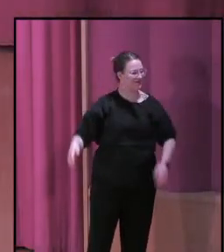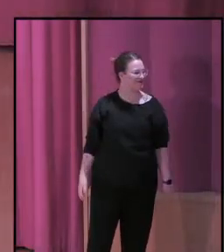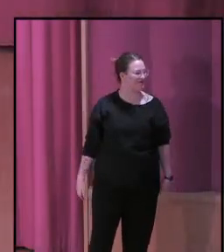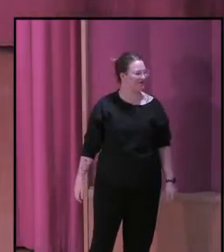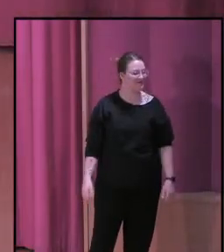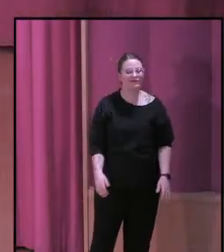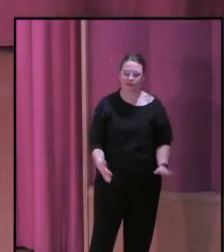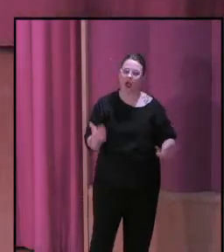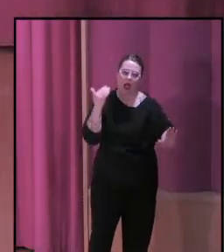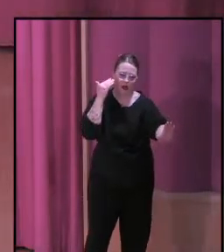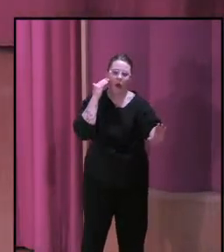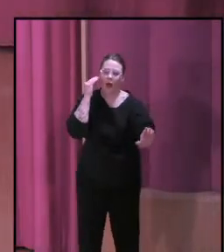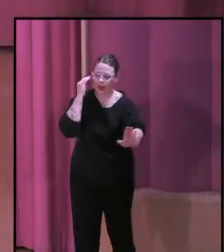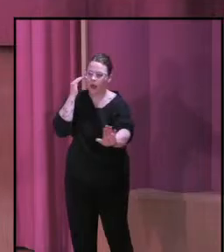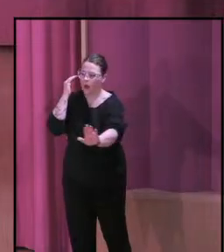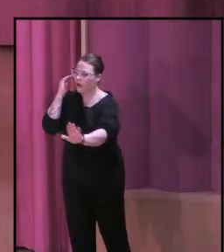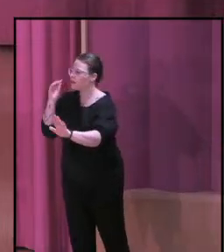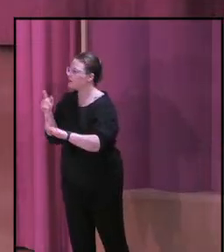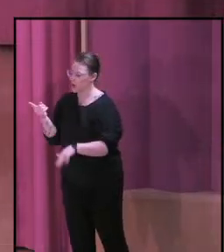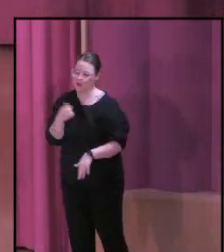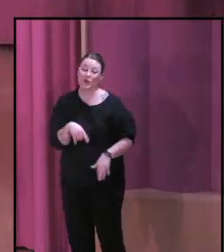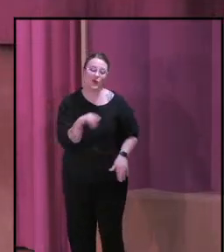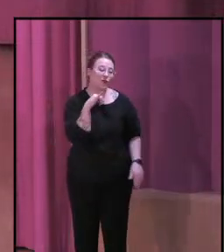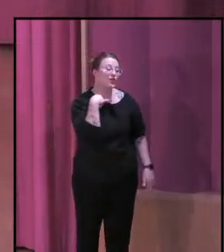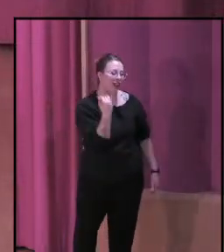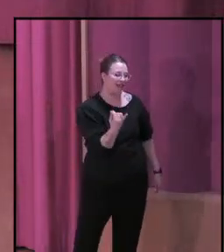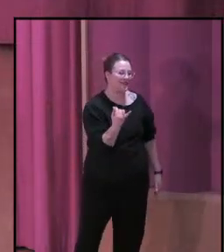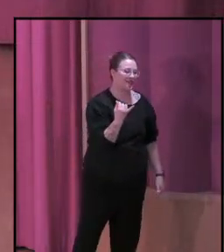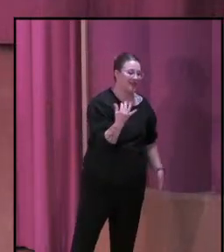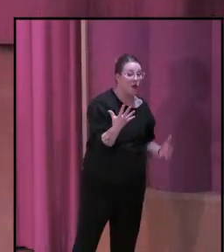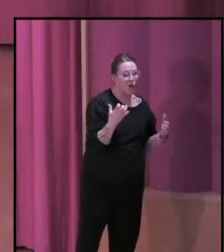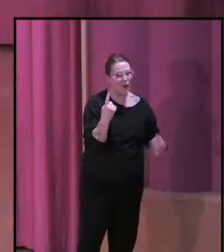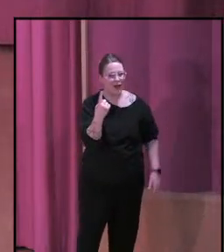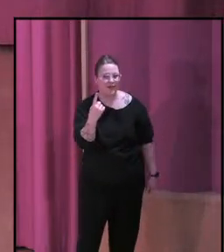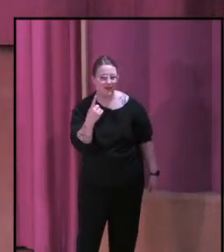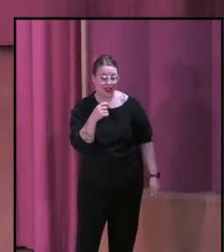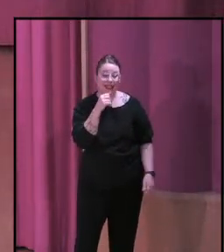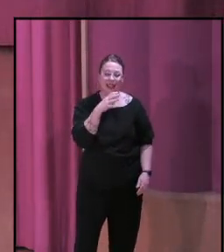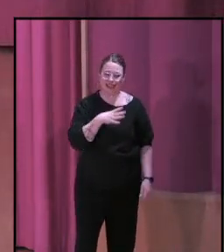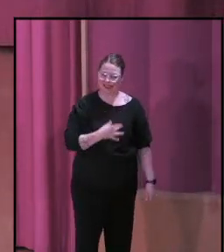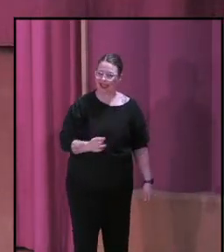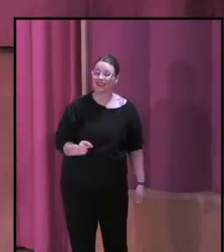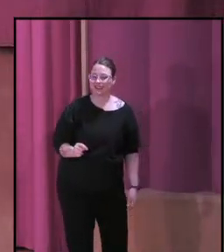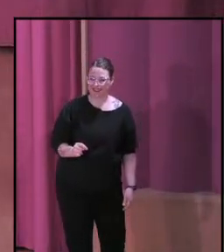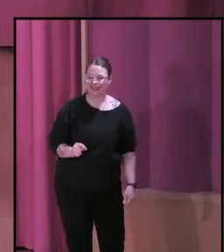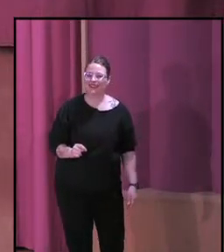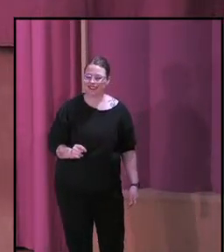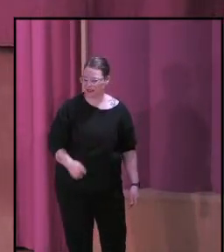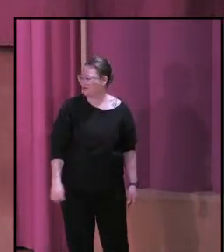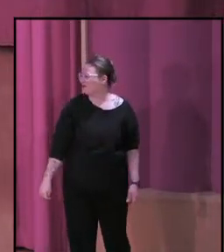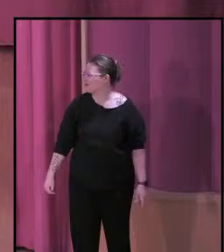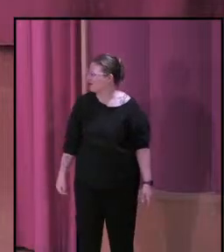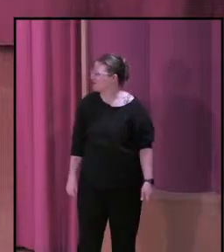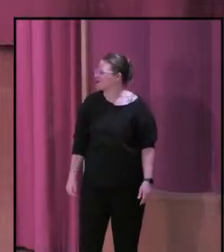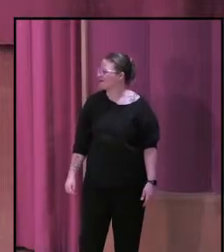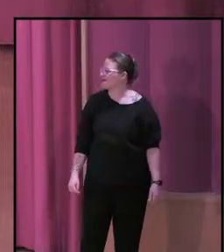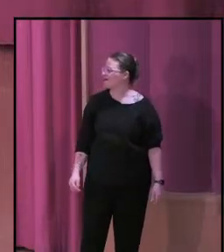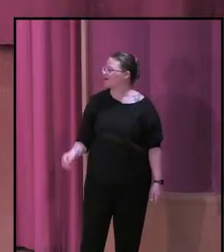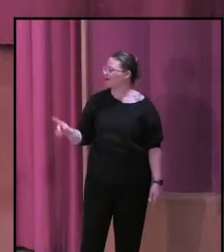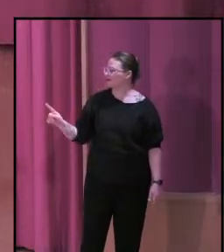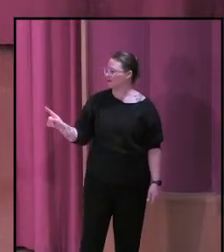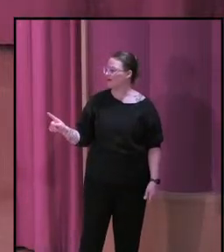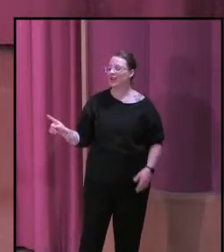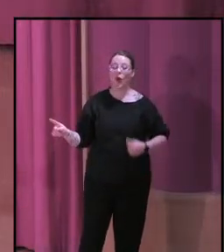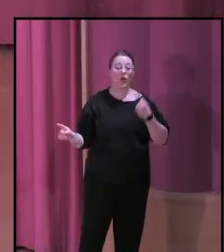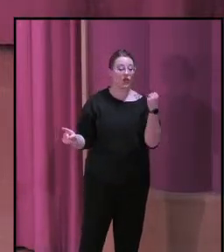I know, you're all jealous, you want one. And let me tell you, it's great with the ladies. All right, so I've got the yo-yo in my left hand,